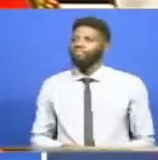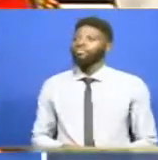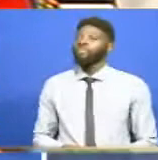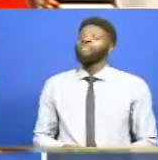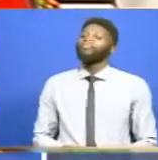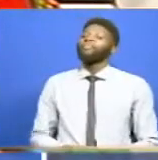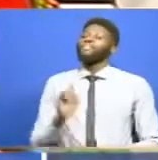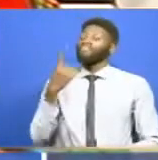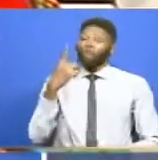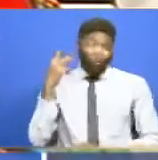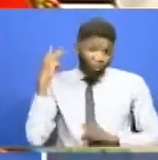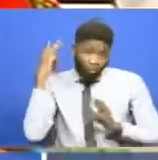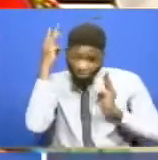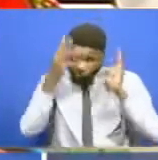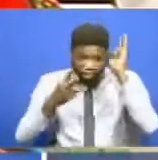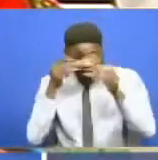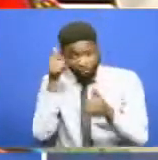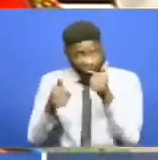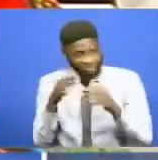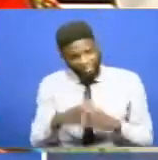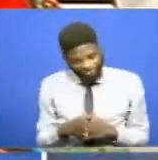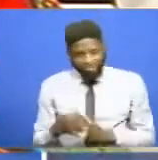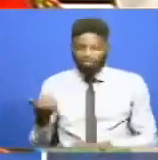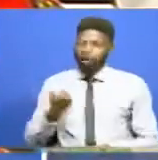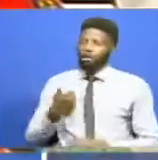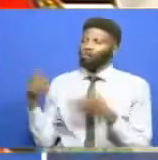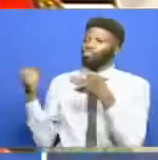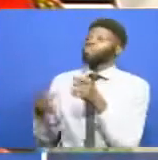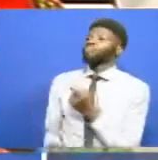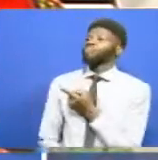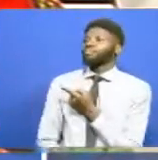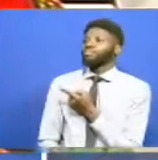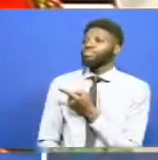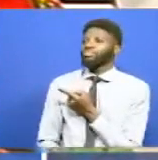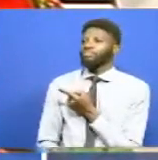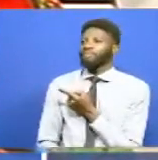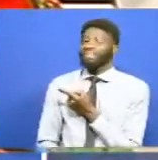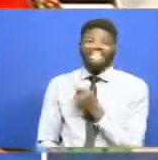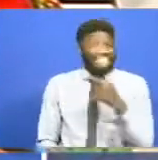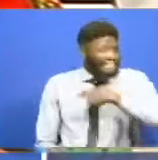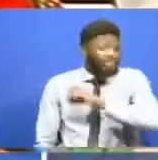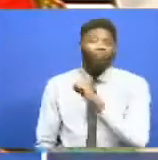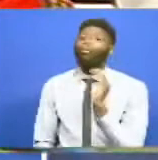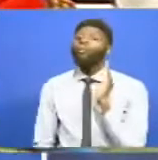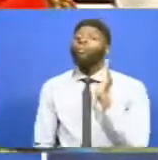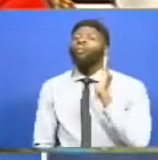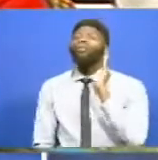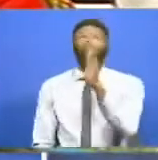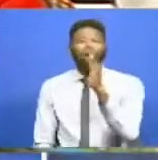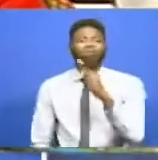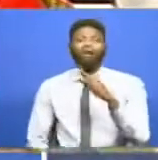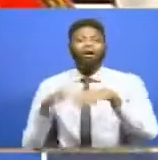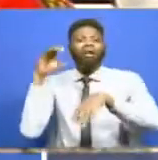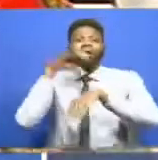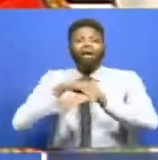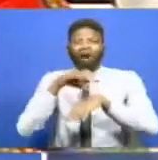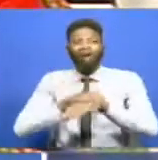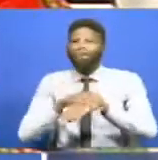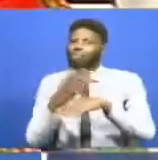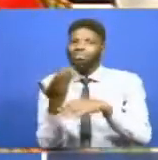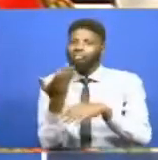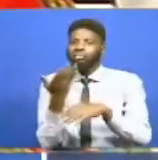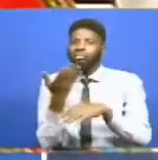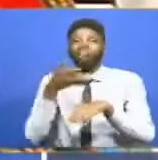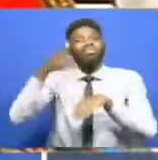Our worry was the girls. Mm. How are they going to get access to the sanitary